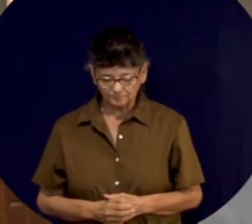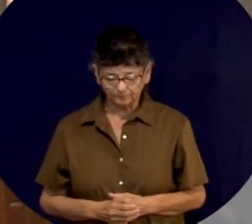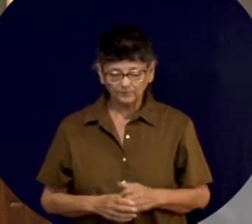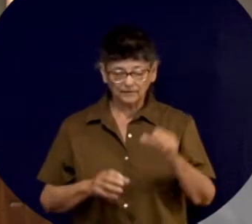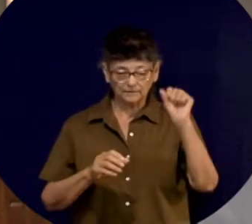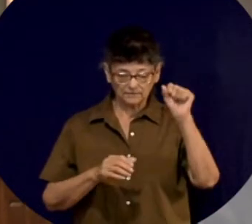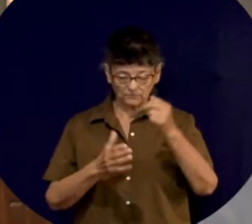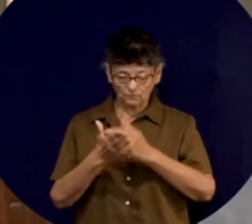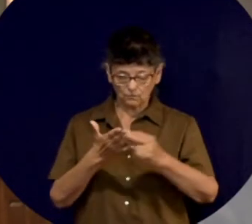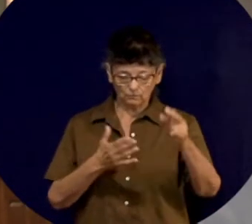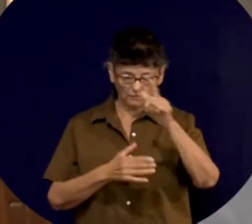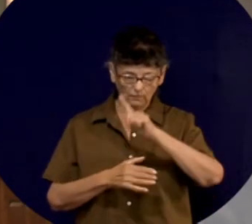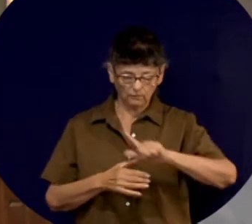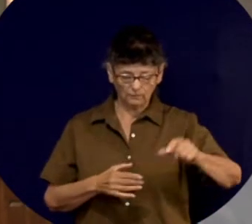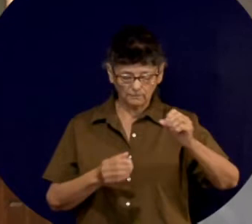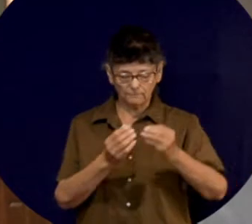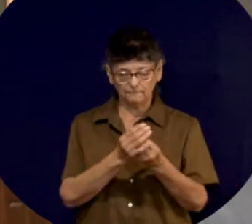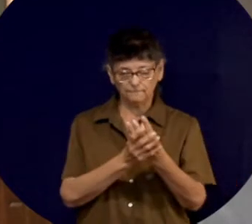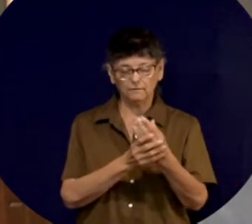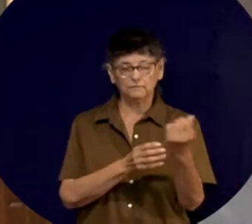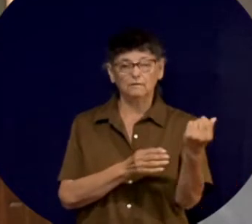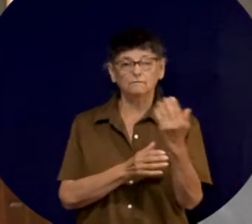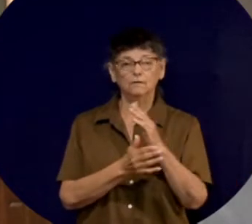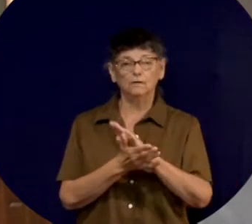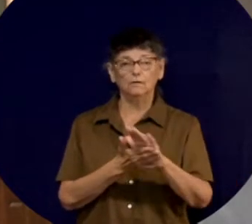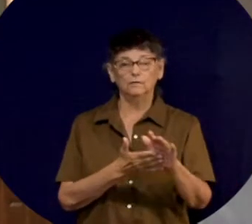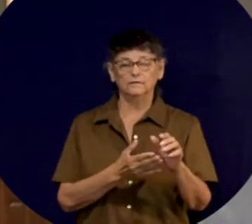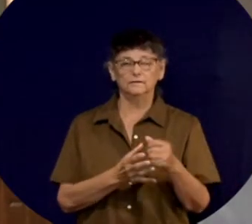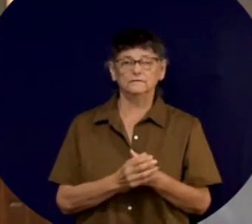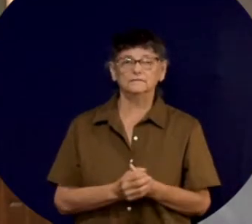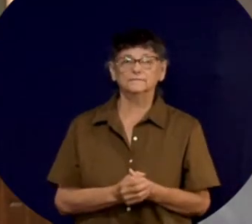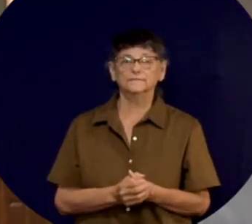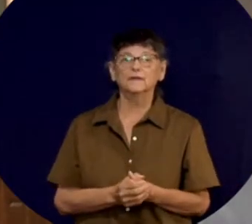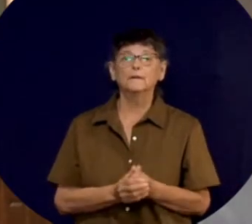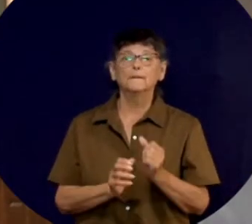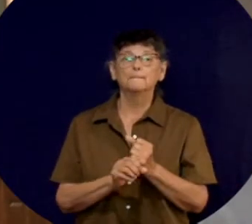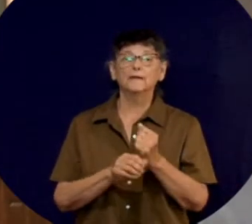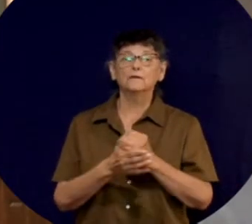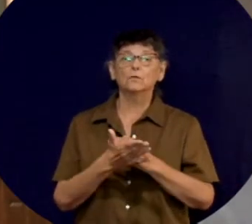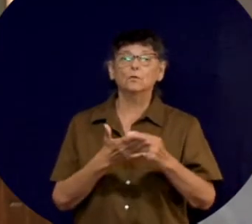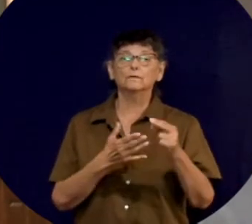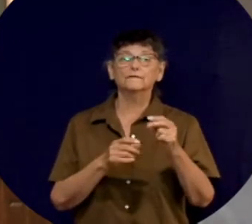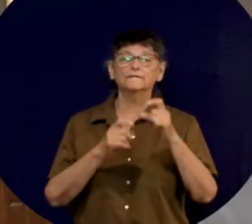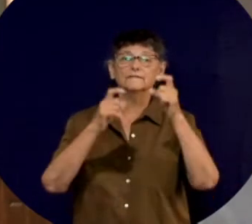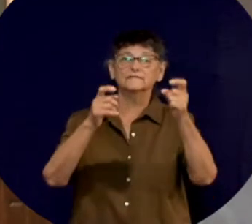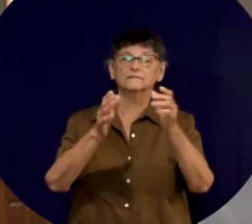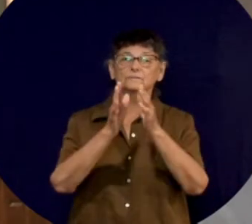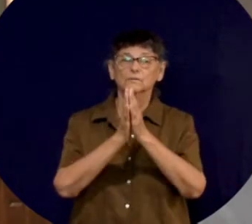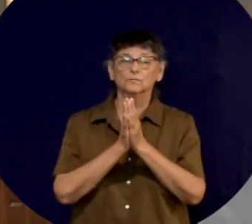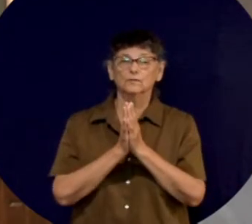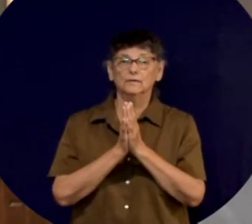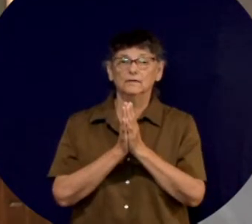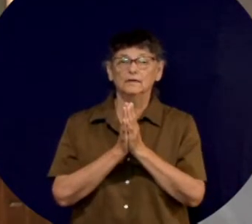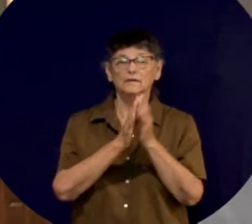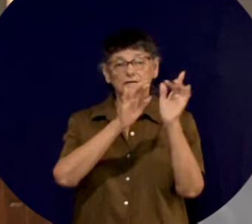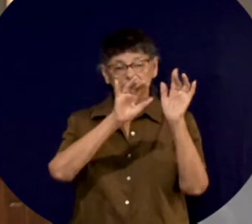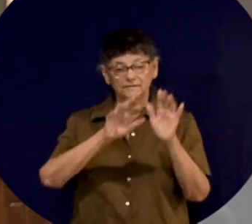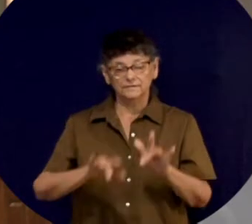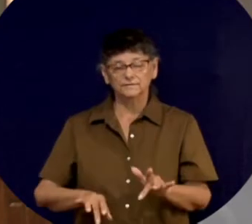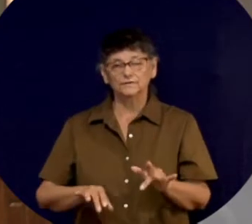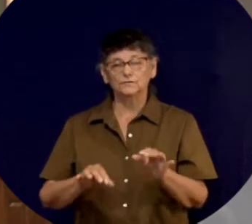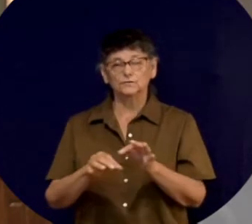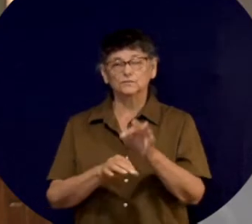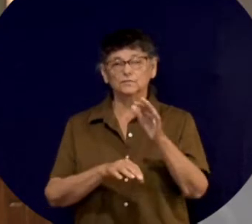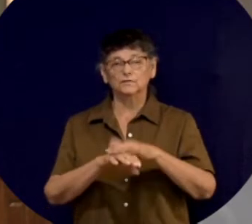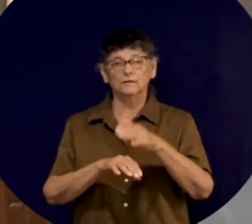You are indeed holy, O Lord, the fount of all holiness. Make holy, therefore, these gifts, we pray, by sending down